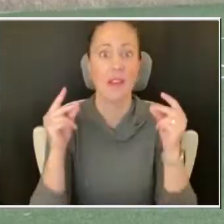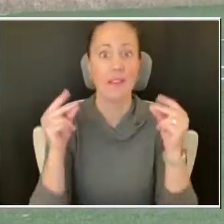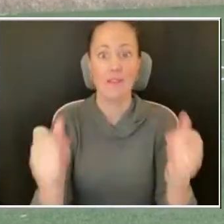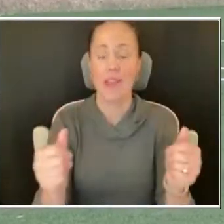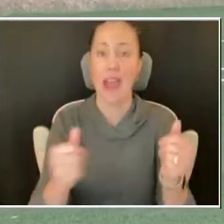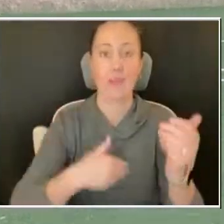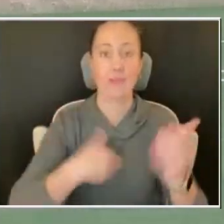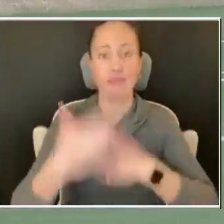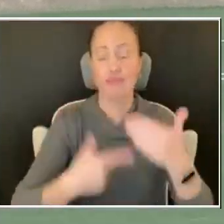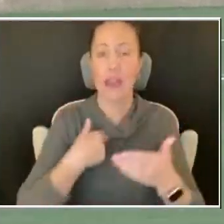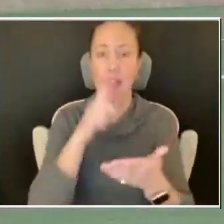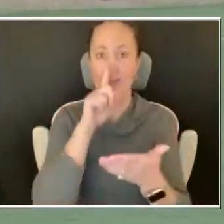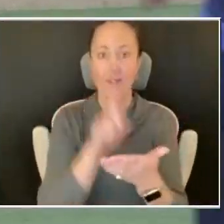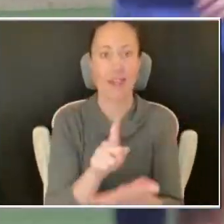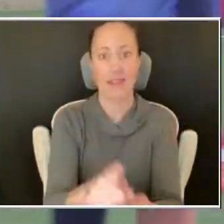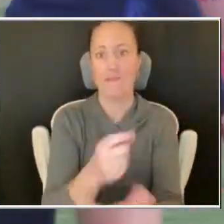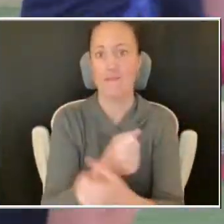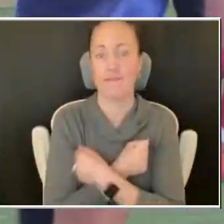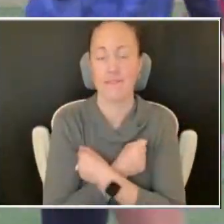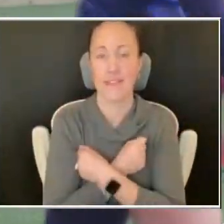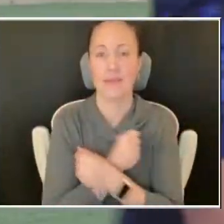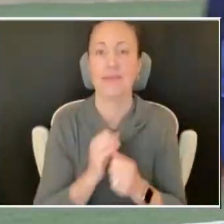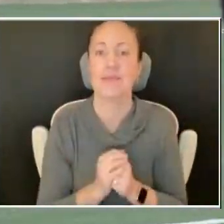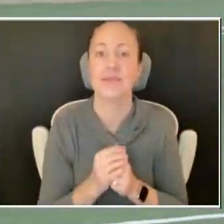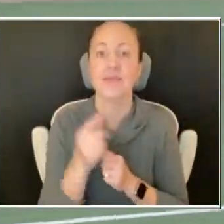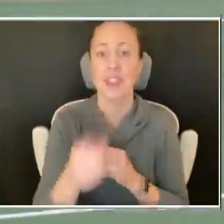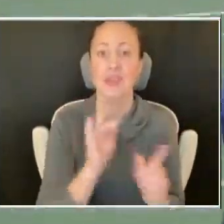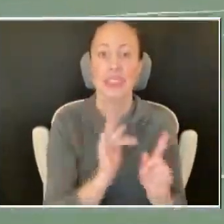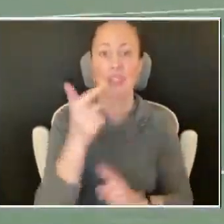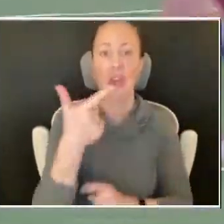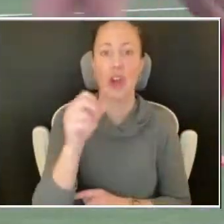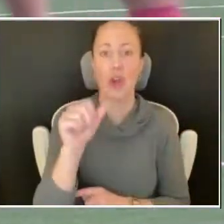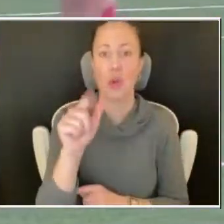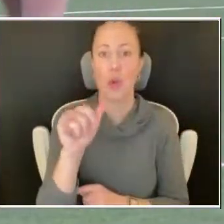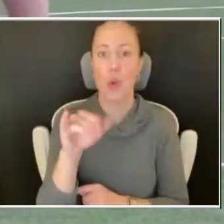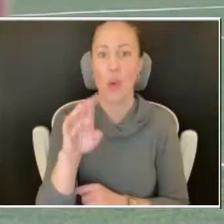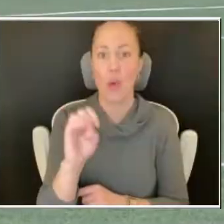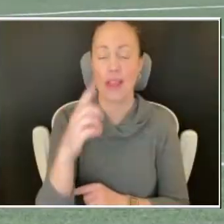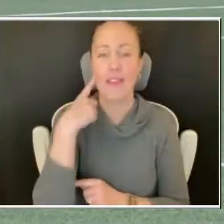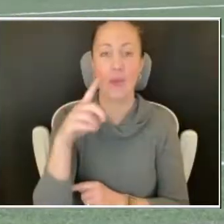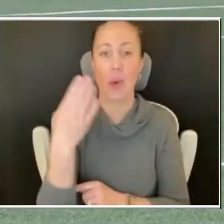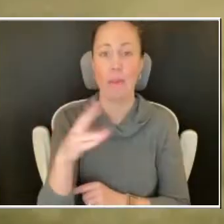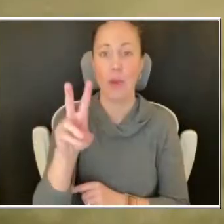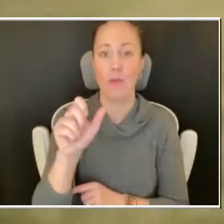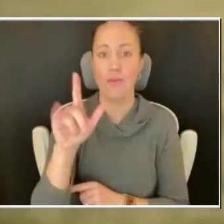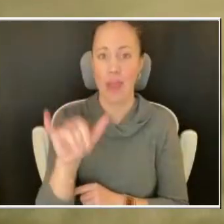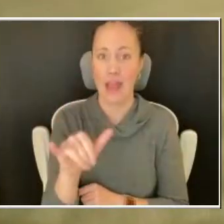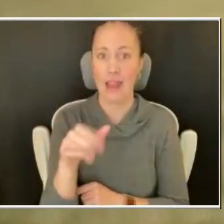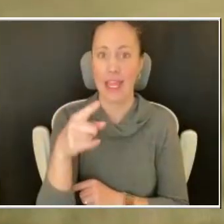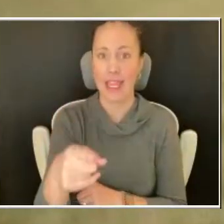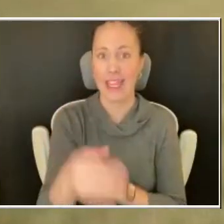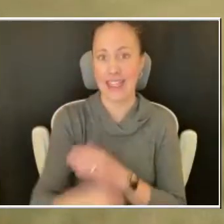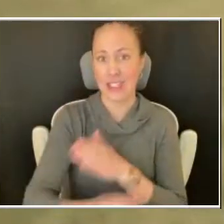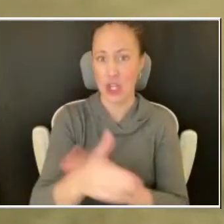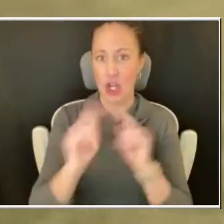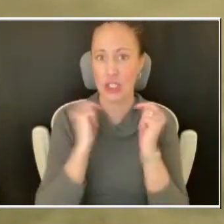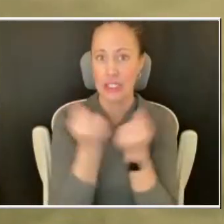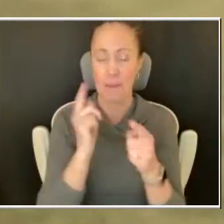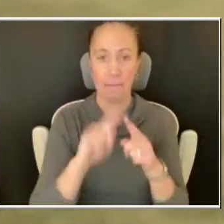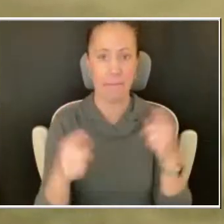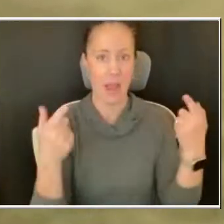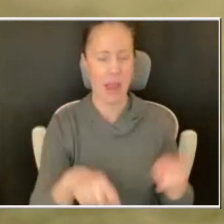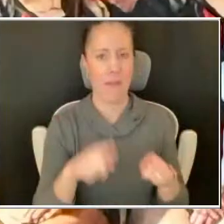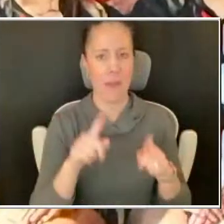with it. She's a star goalie for Sporting Blue Valley Club soccer team. But it was about the time she made varsity